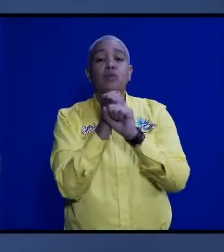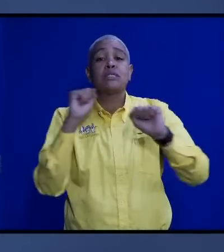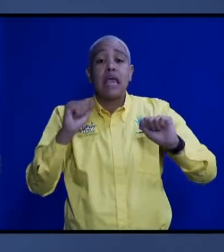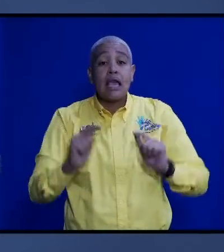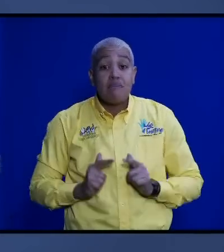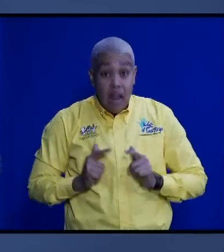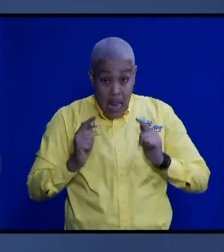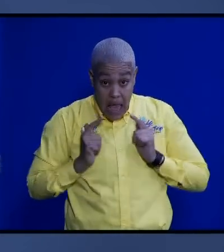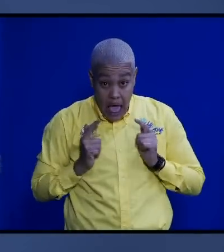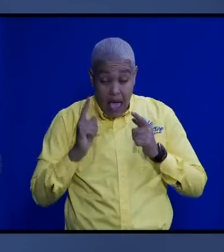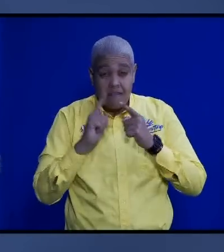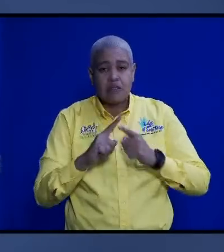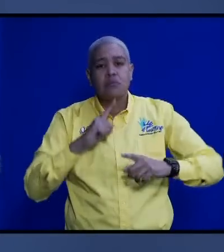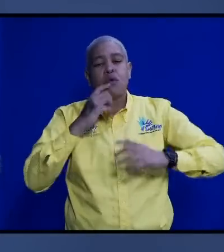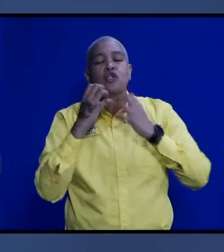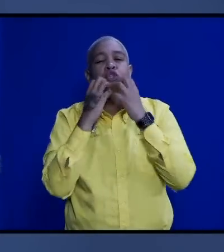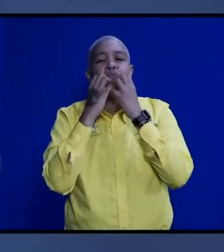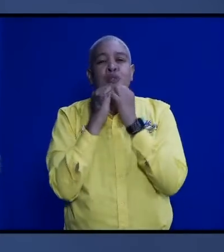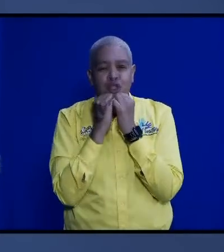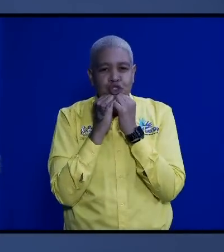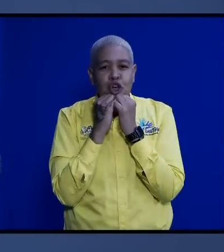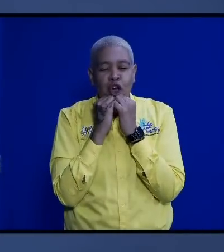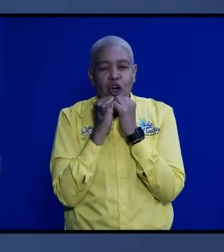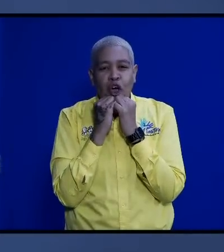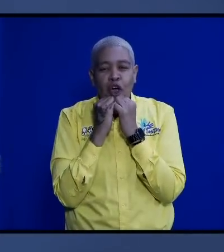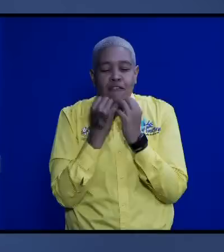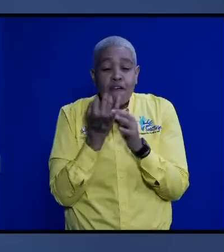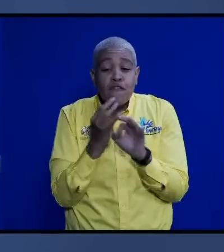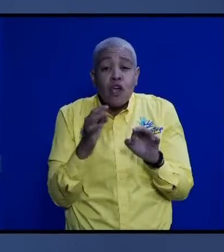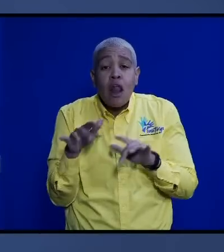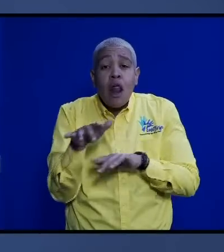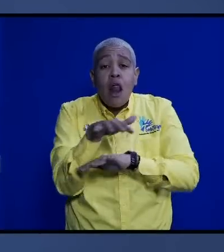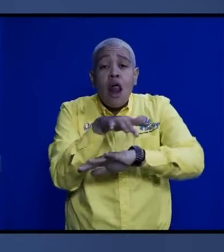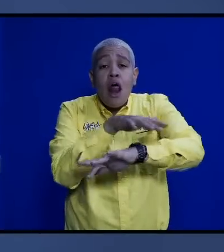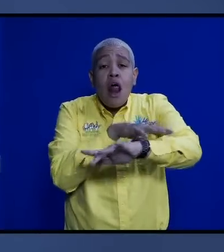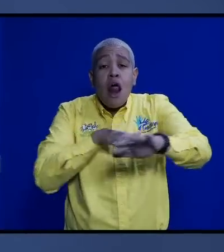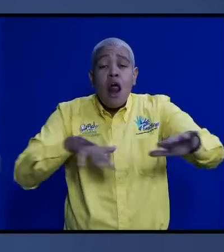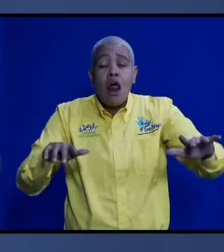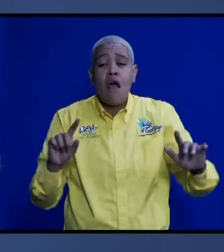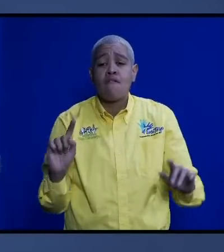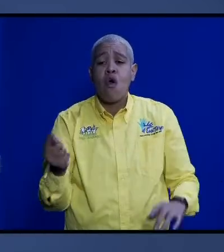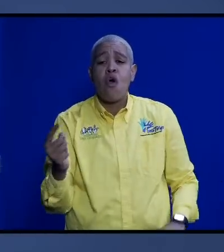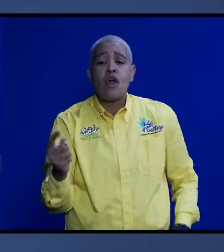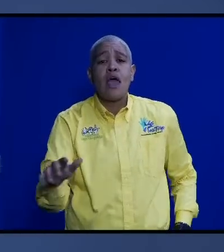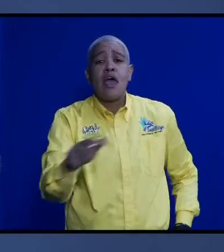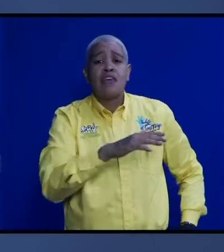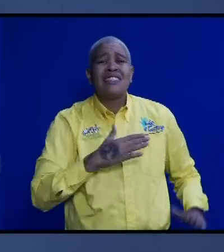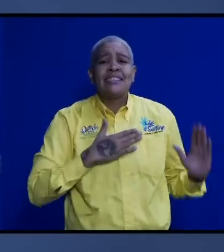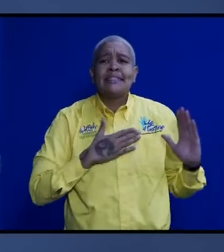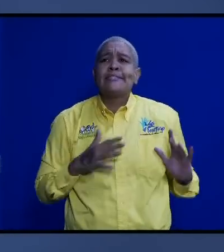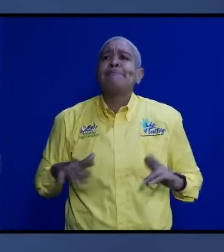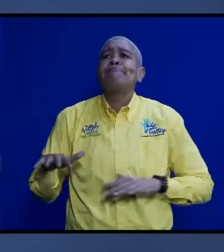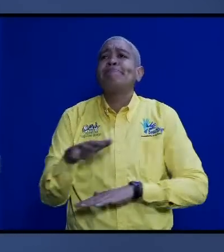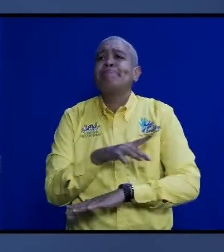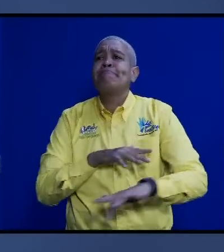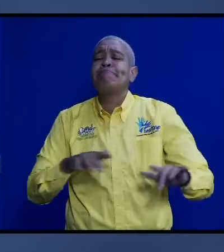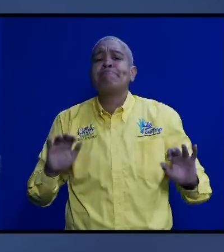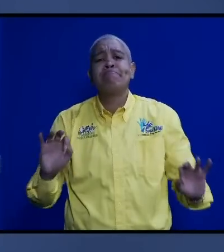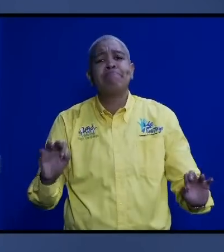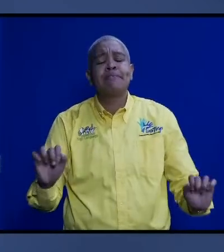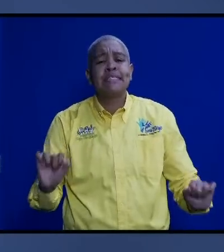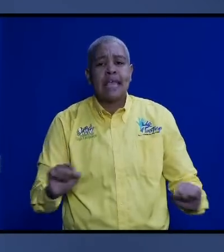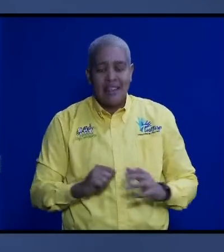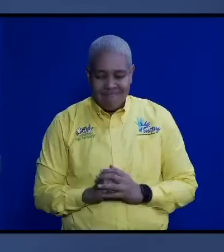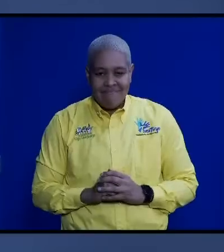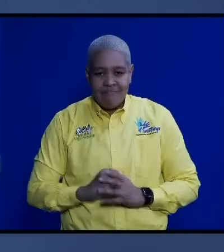lives and to preserve the freedoms of ordinary citizens. The government will continue